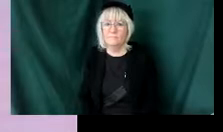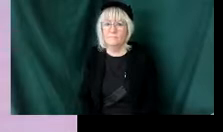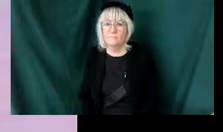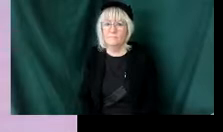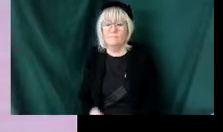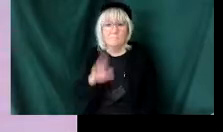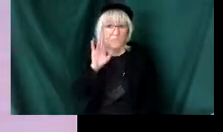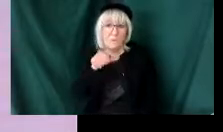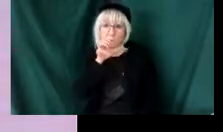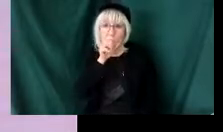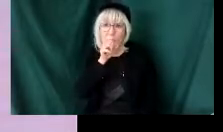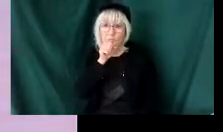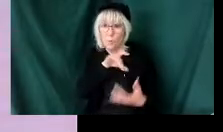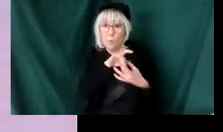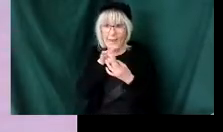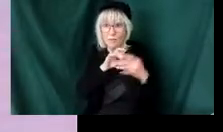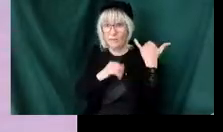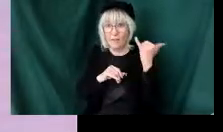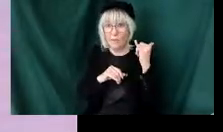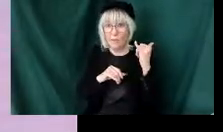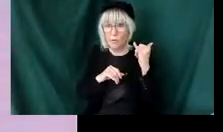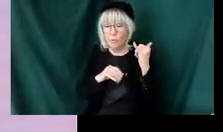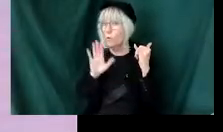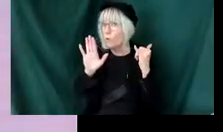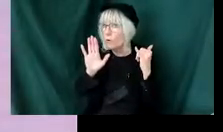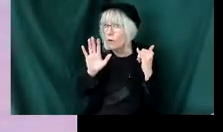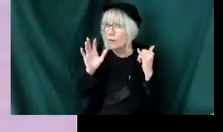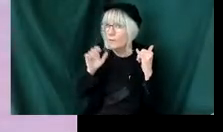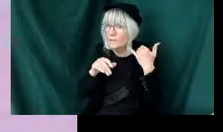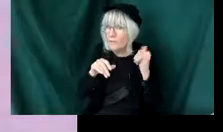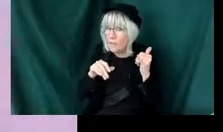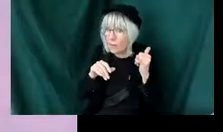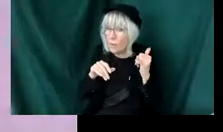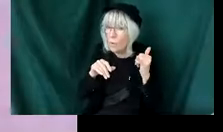Because orange is also related to yellow, because yellow is in